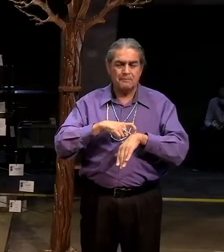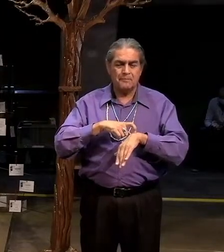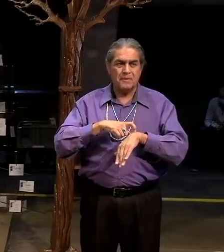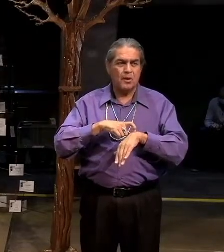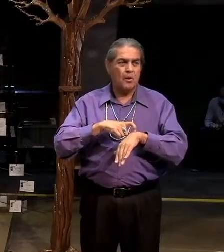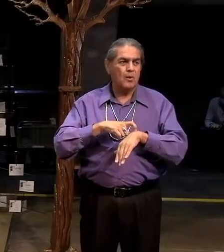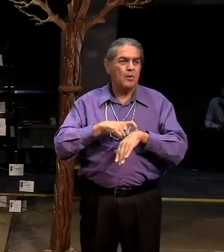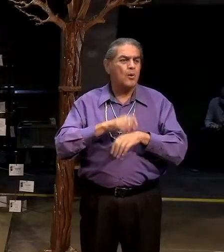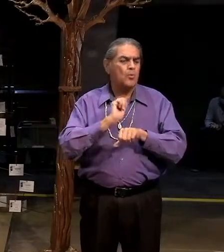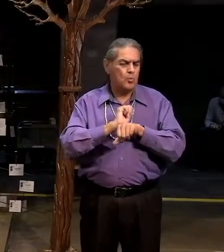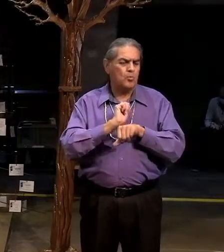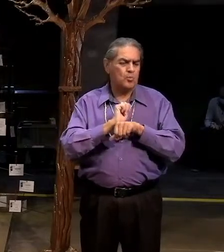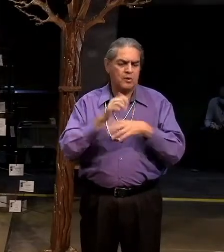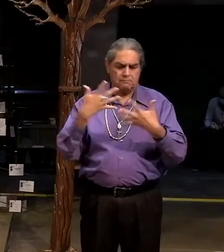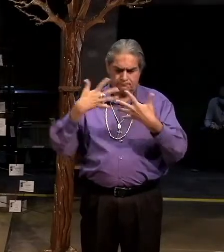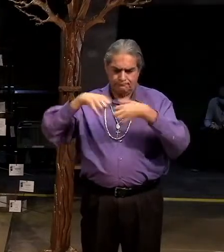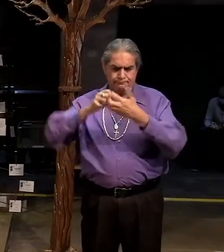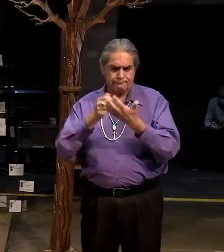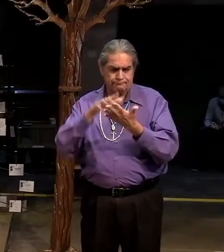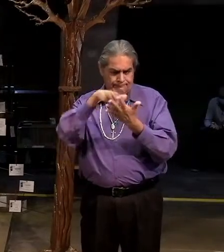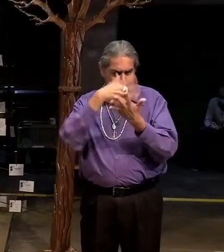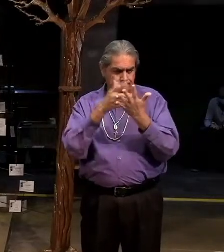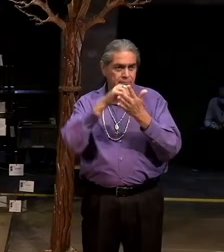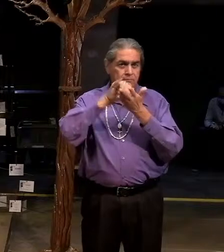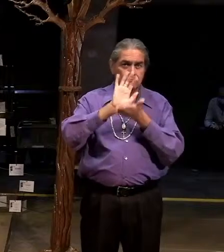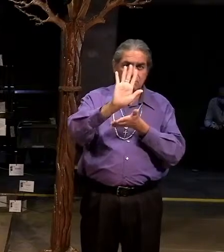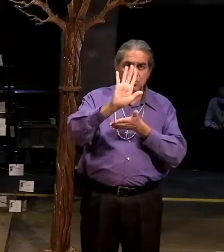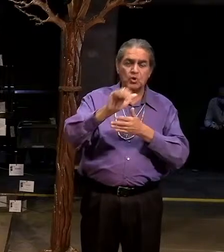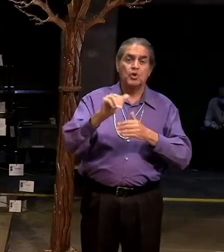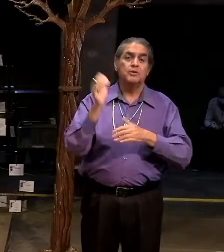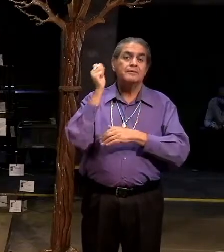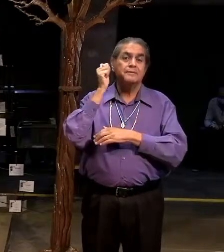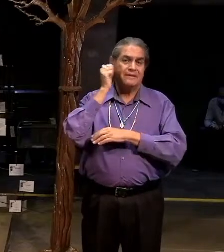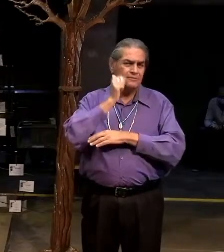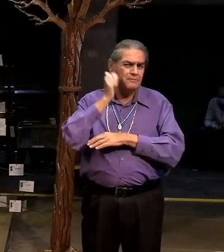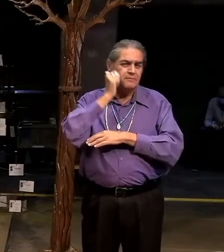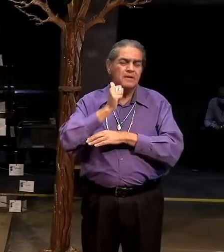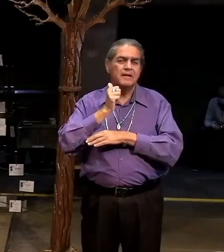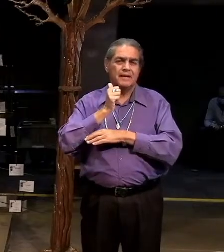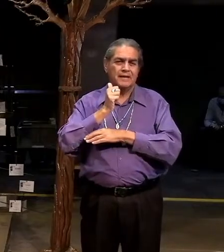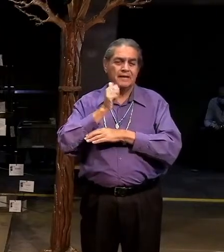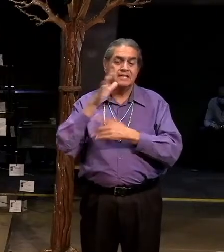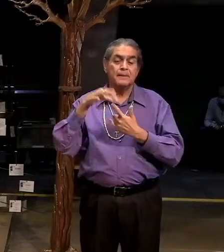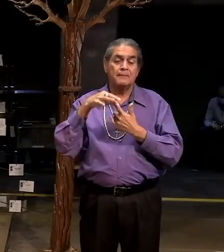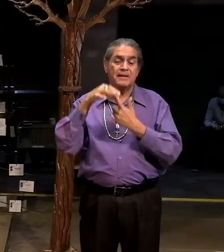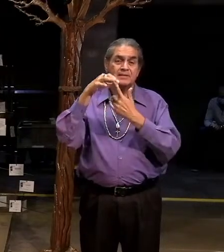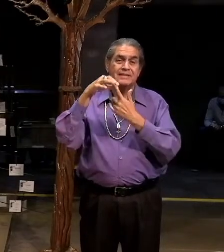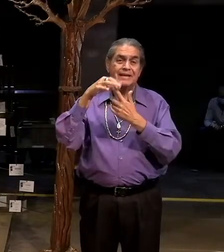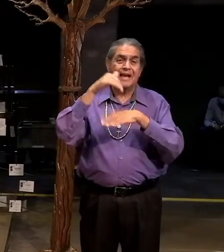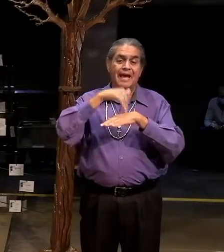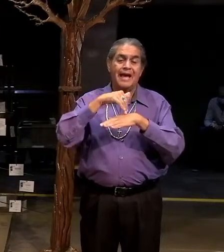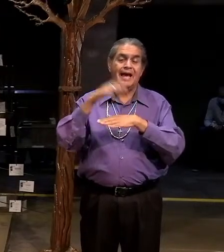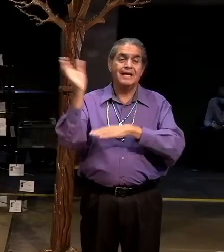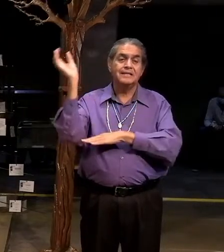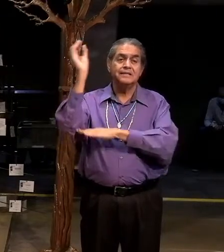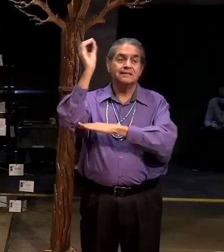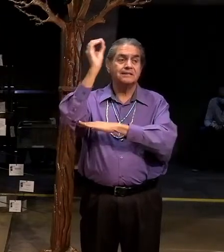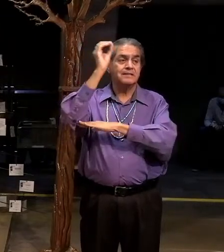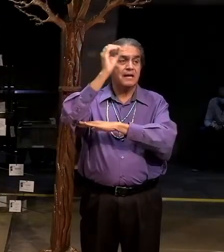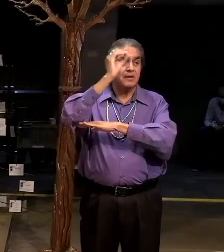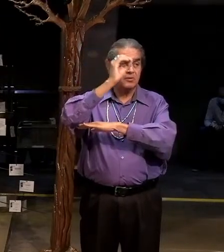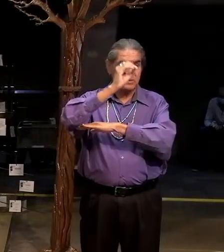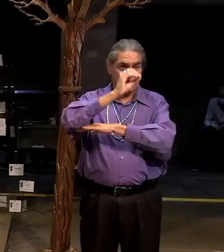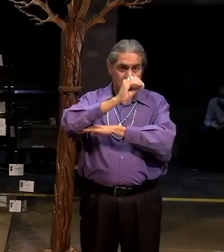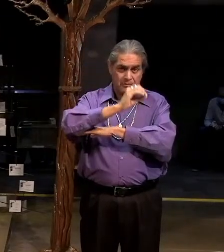Work it into your day every day, especially as the sun goes down.